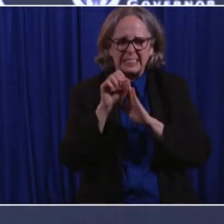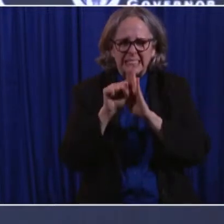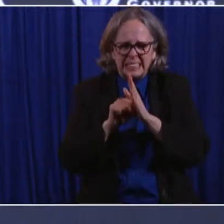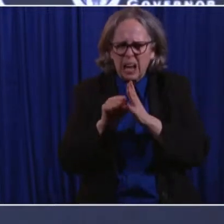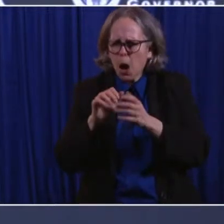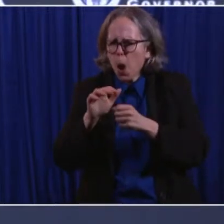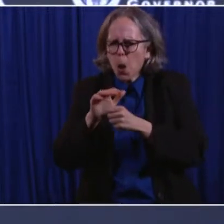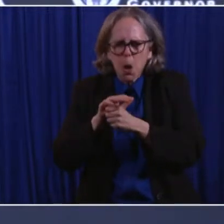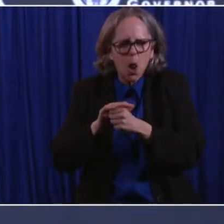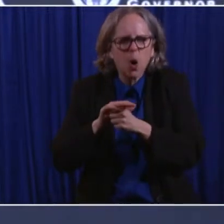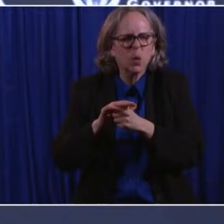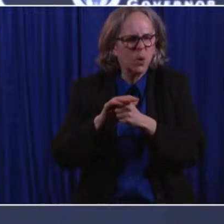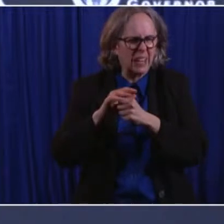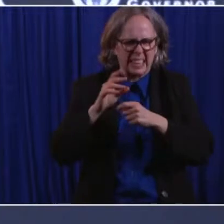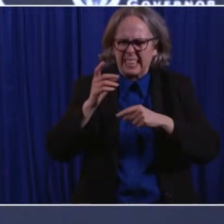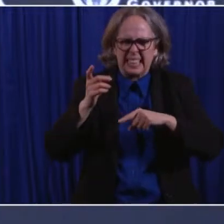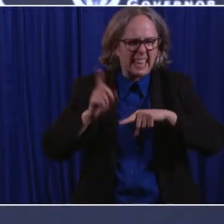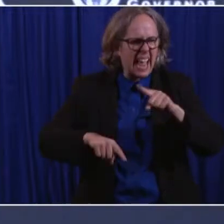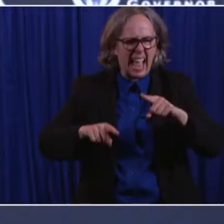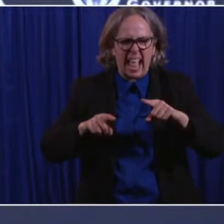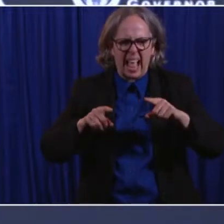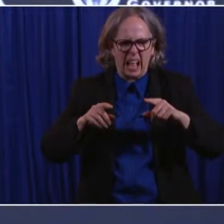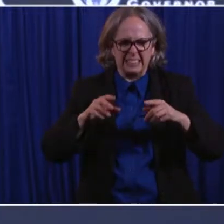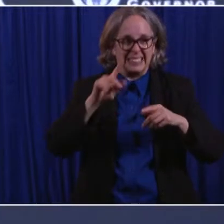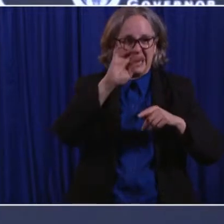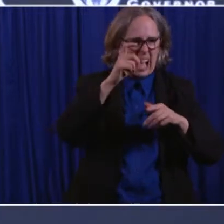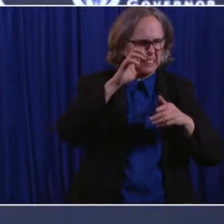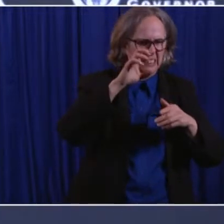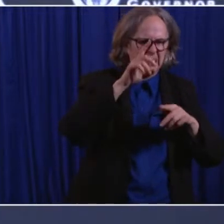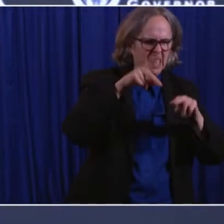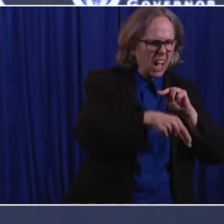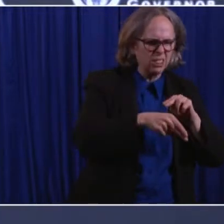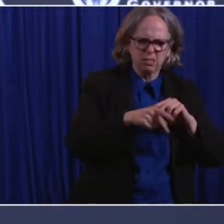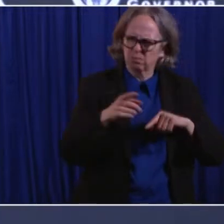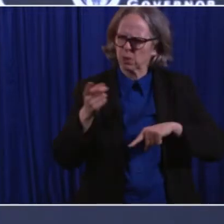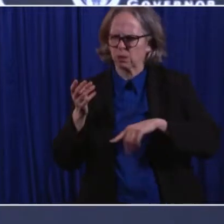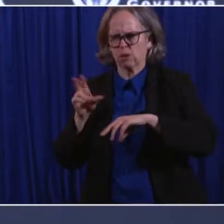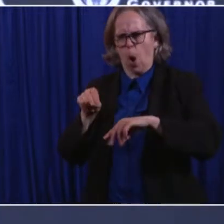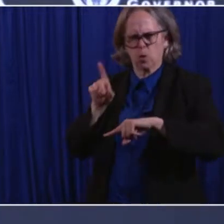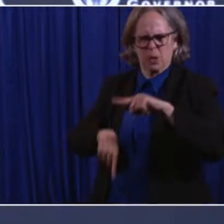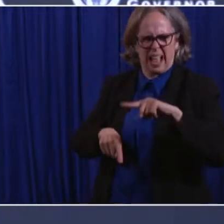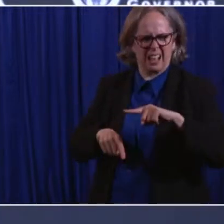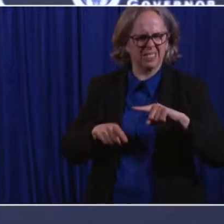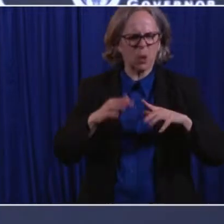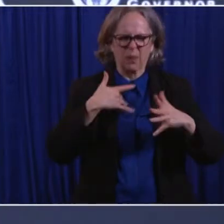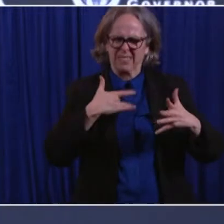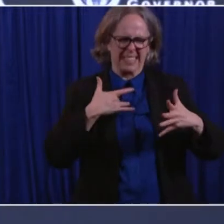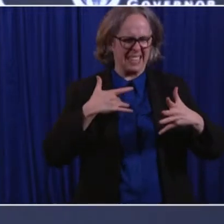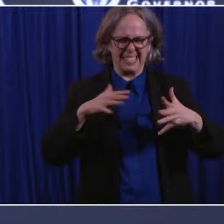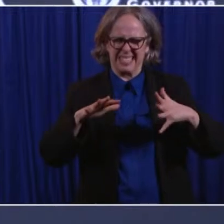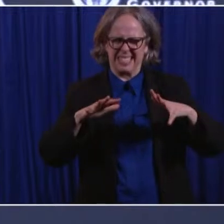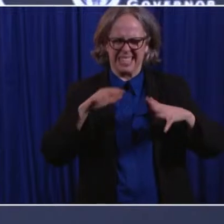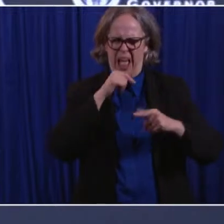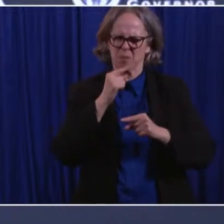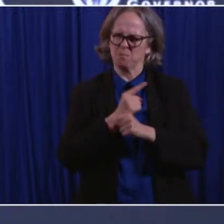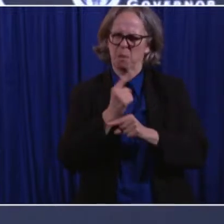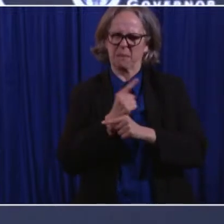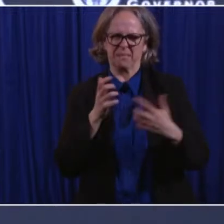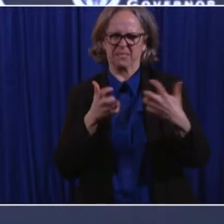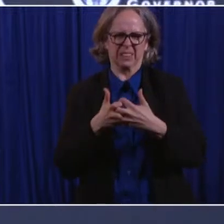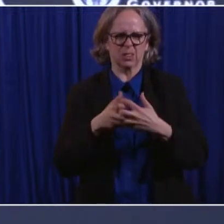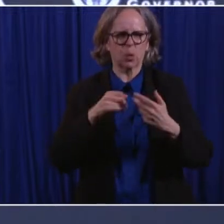seem like the federal government should be involved in that. But again, we'll wait until we get some interpretation in regard to